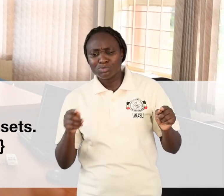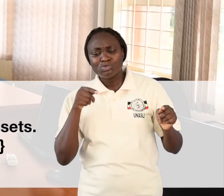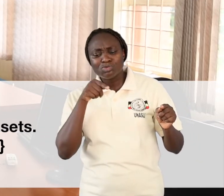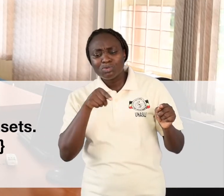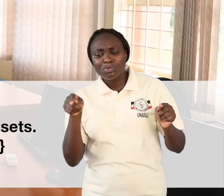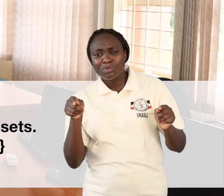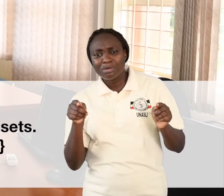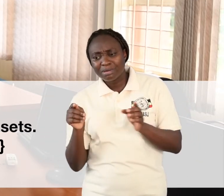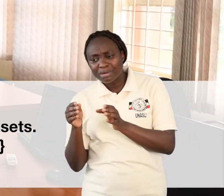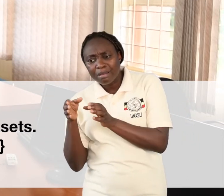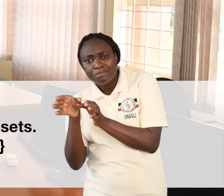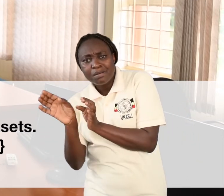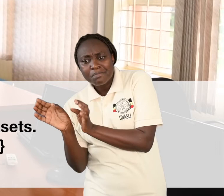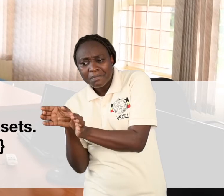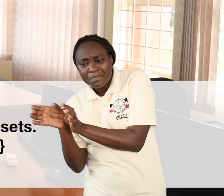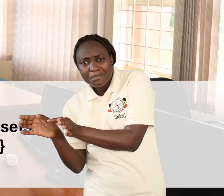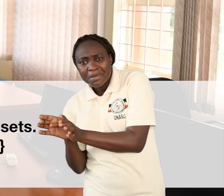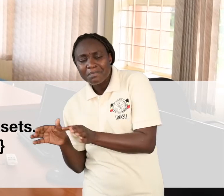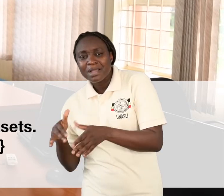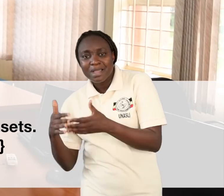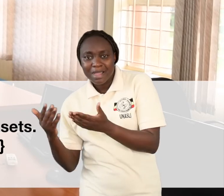the subsets from that set.